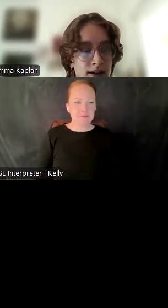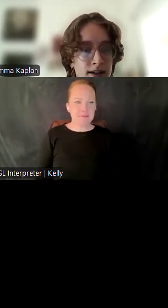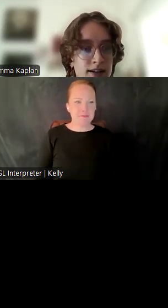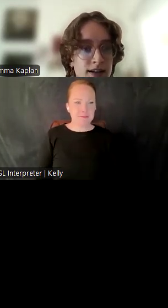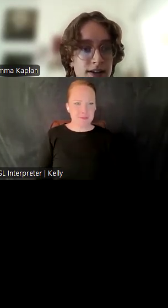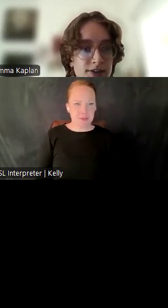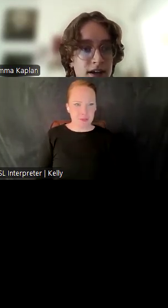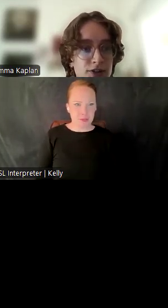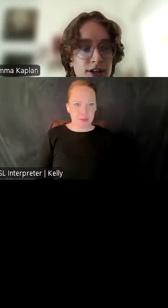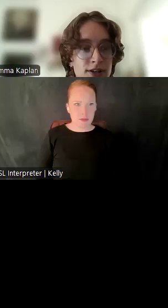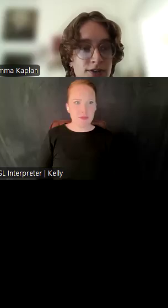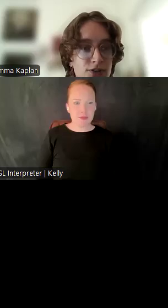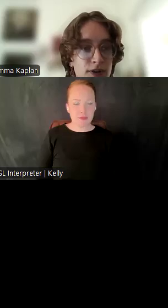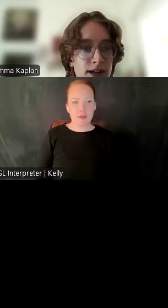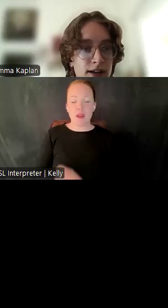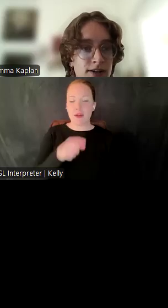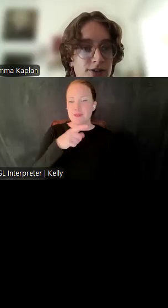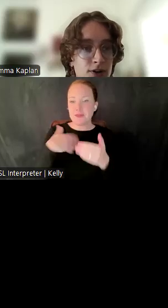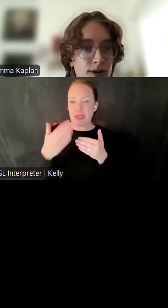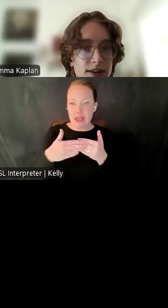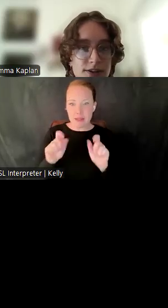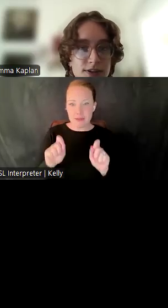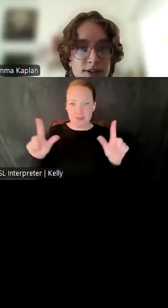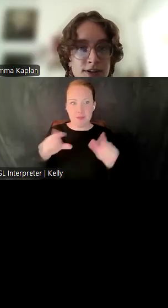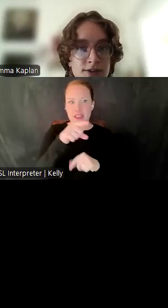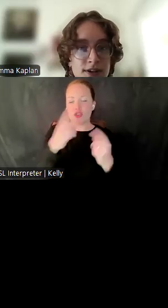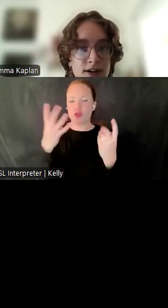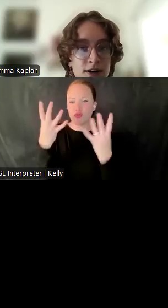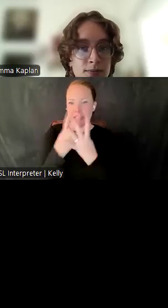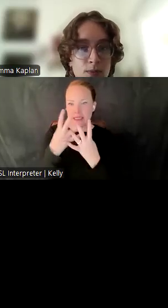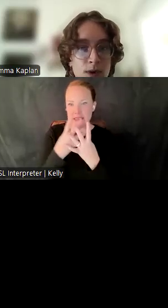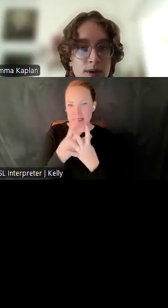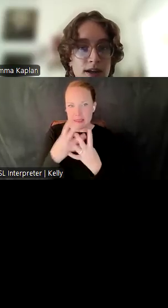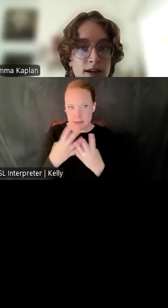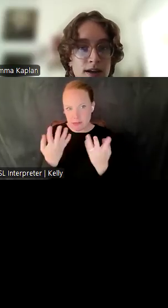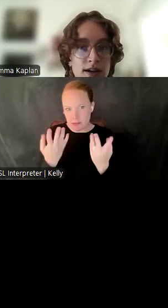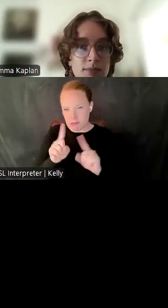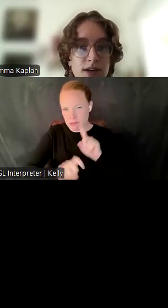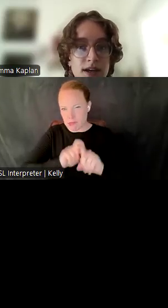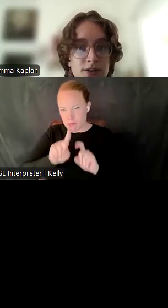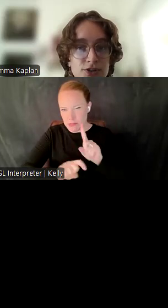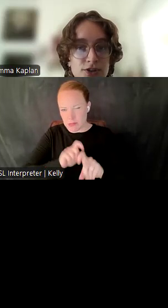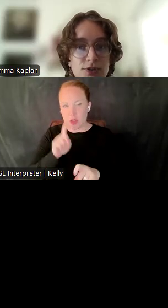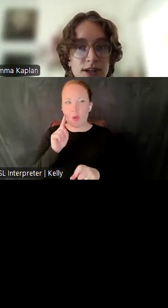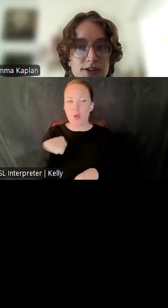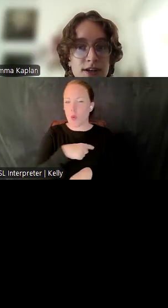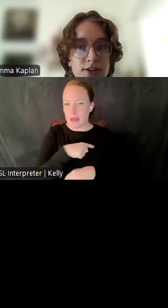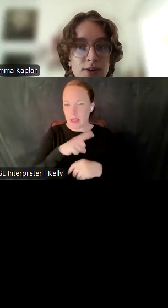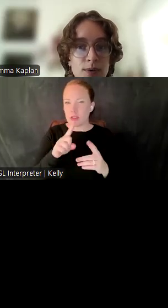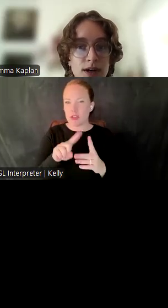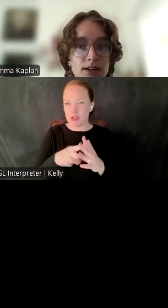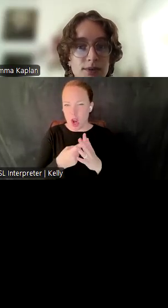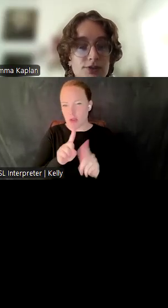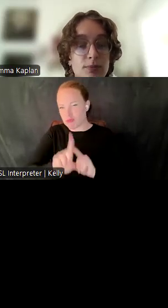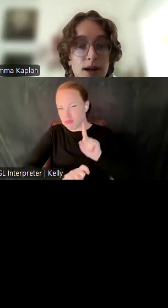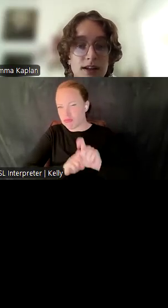And then the next stage is screening. So this is where we can begin the screening stage,